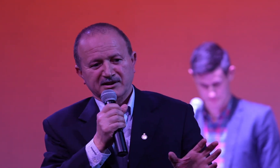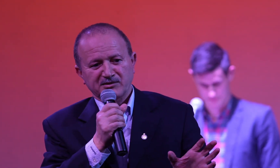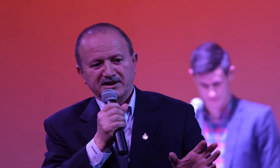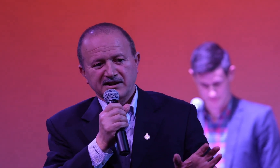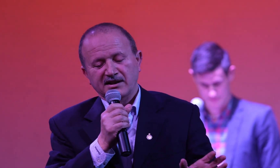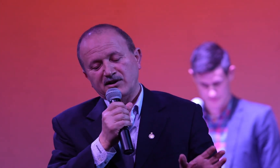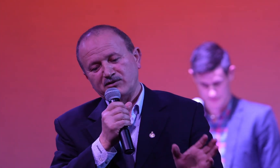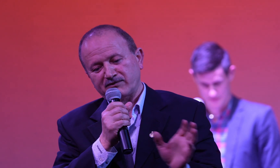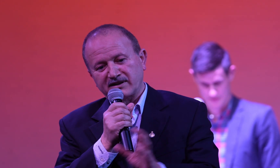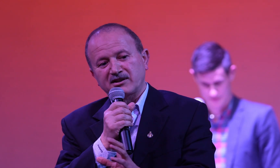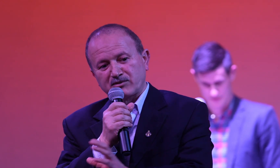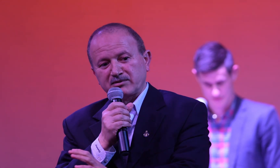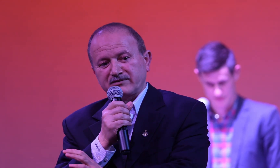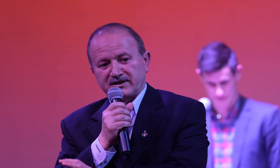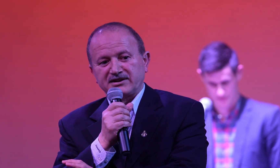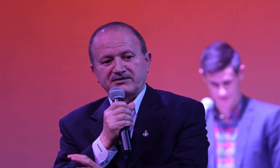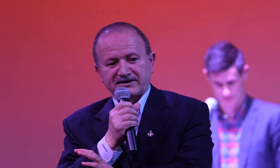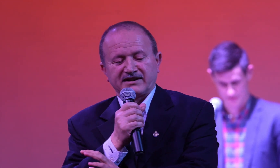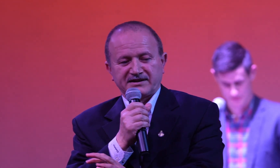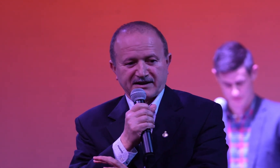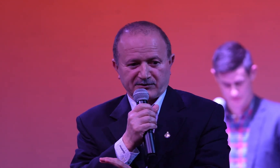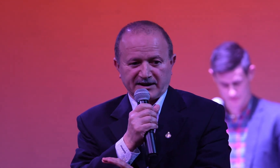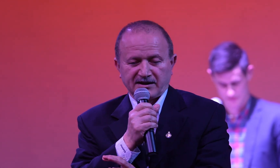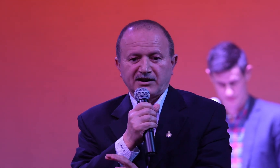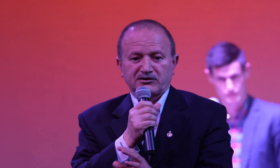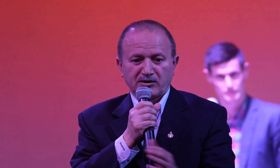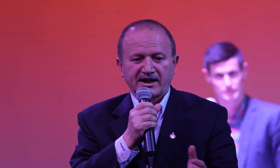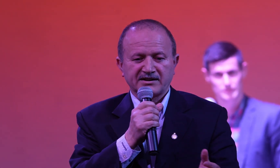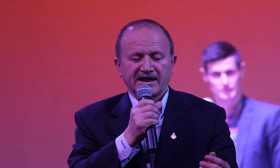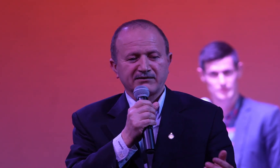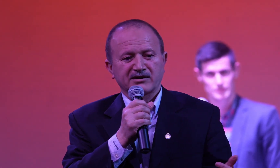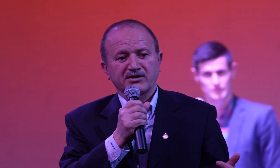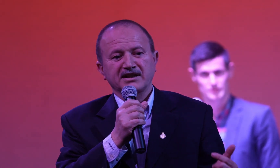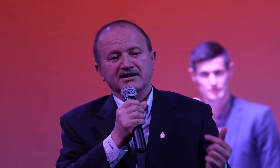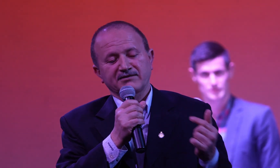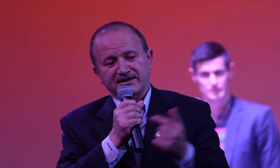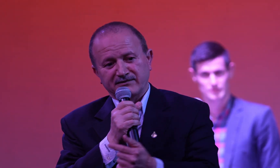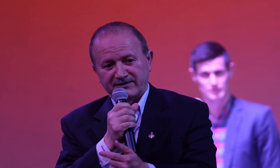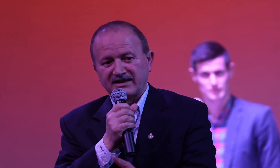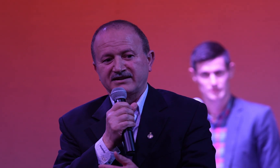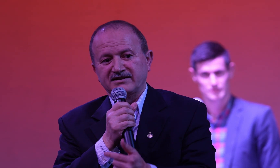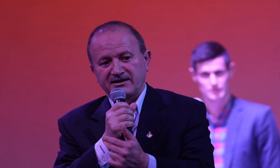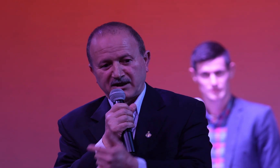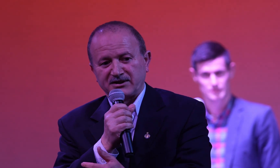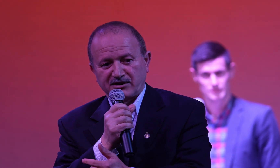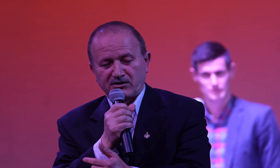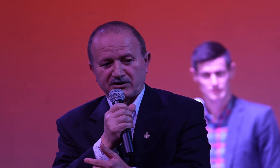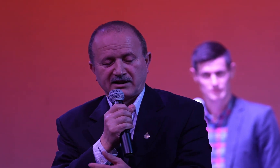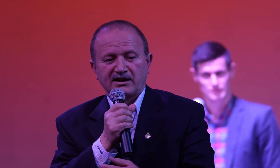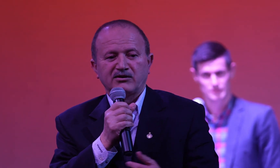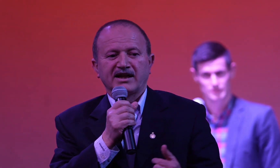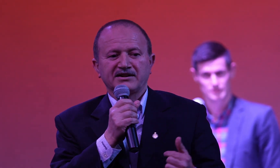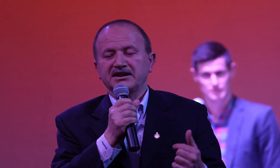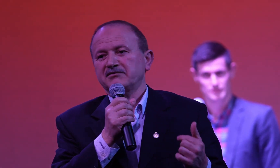working with the community, you are working properly with these facilities as well. So look at the ever-growing Festival of Cultures in Palmerston